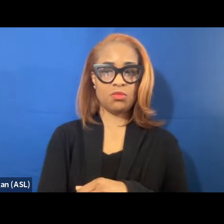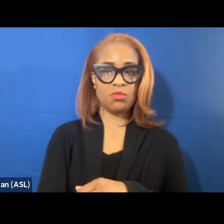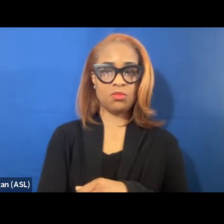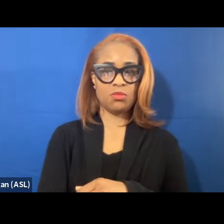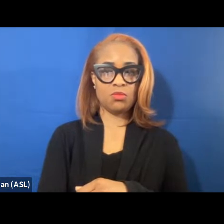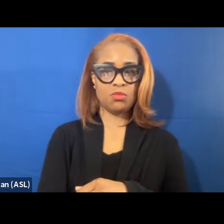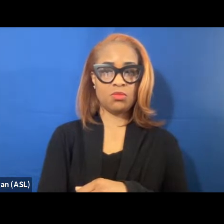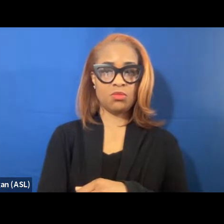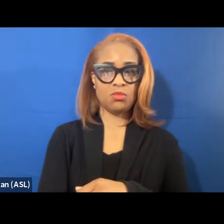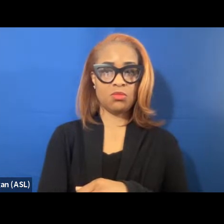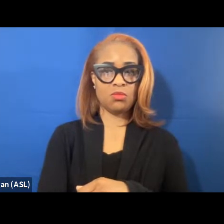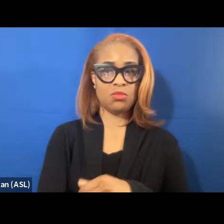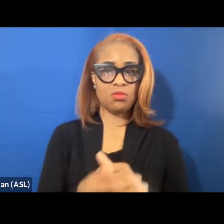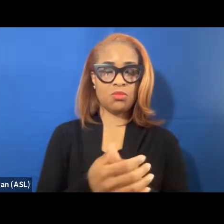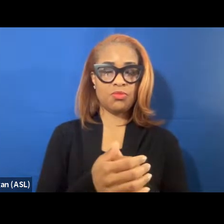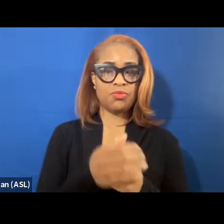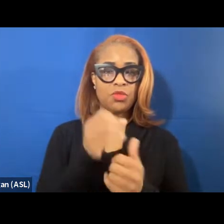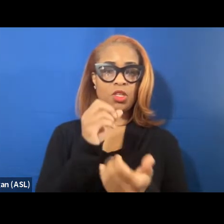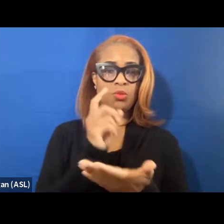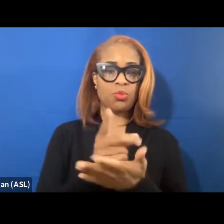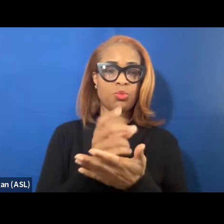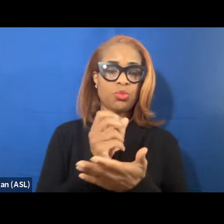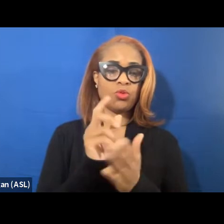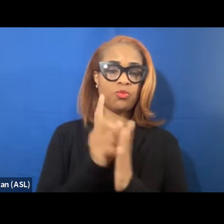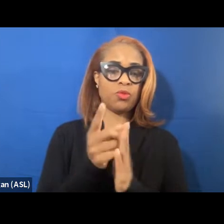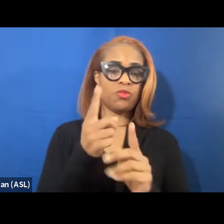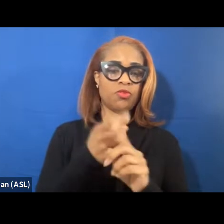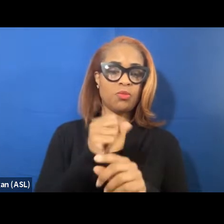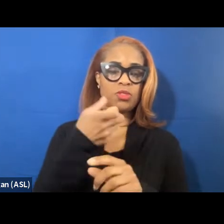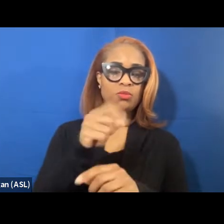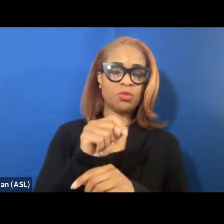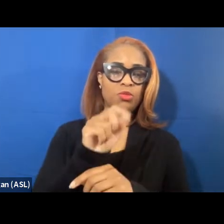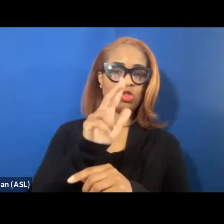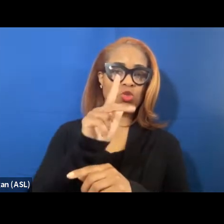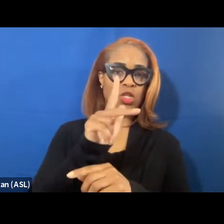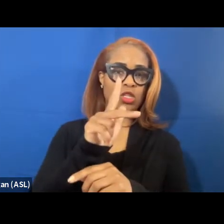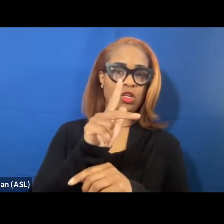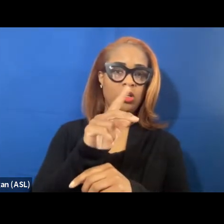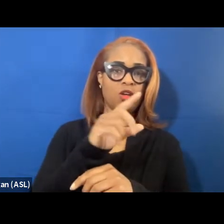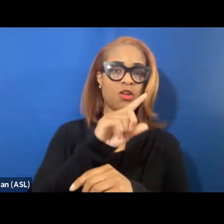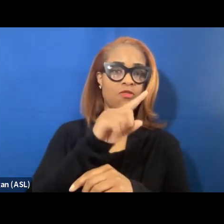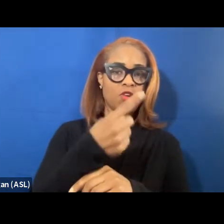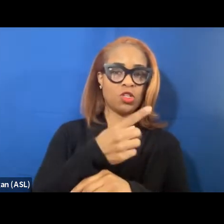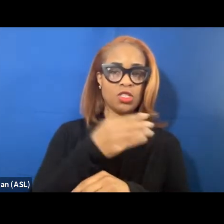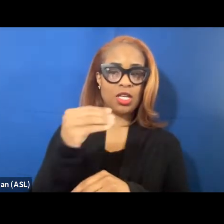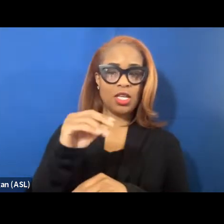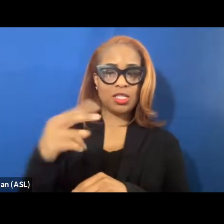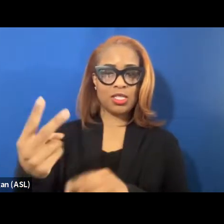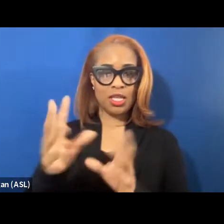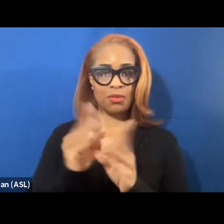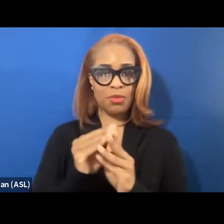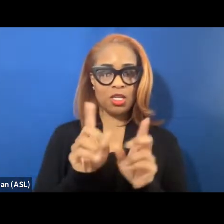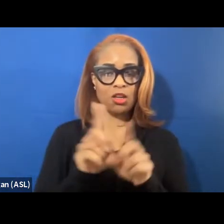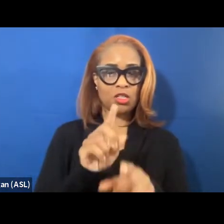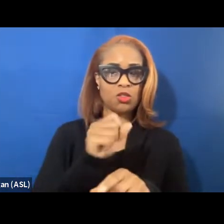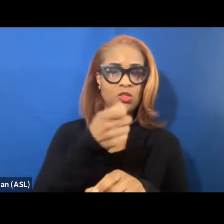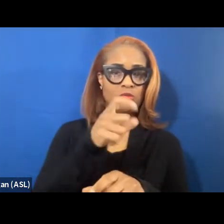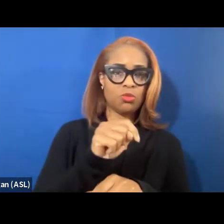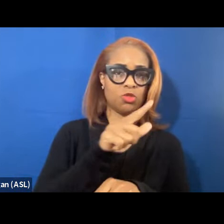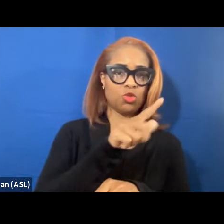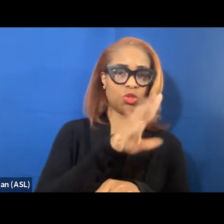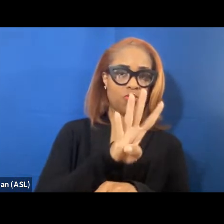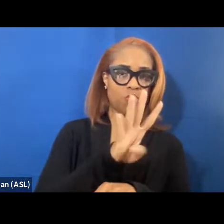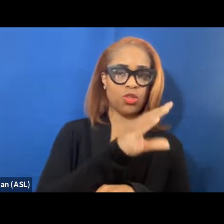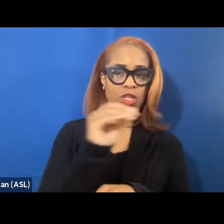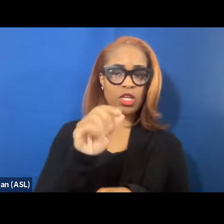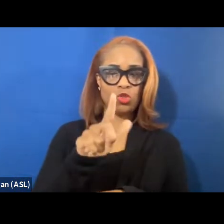i would like to proceed to the approval of the minutes from september 23rd the first and second meetings as well as september 24th and 27th are there